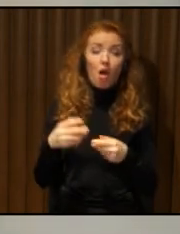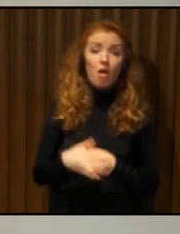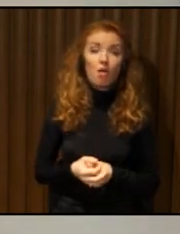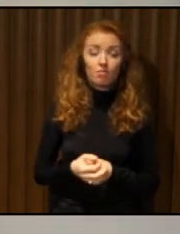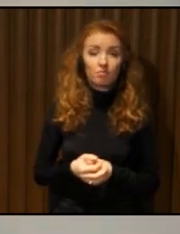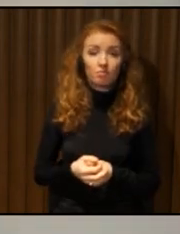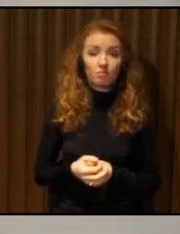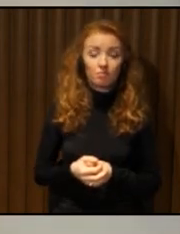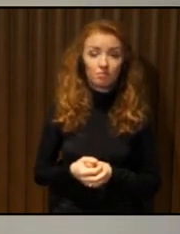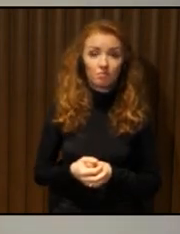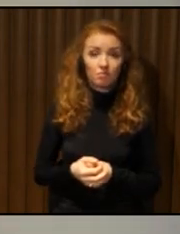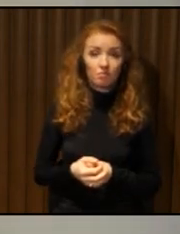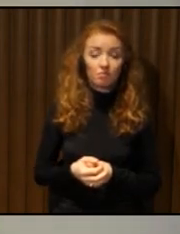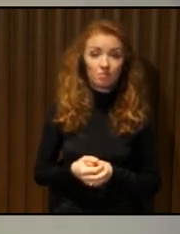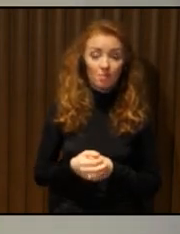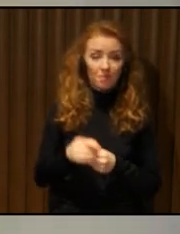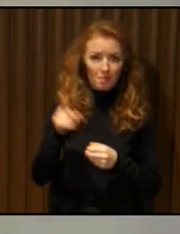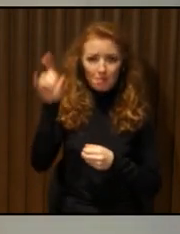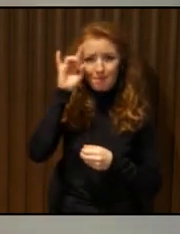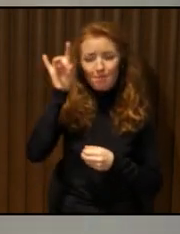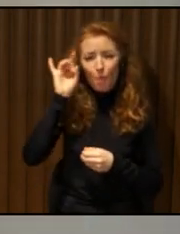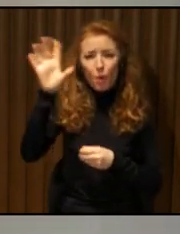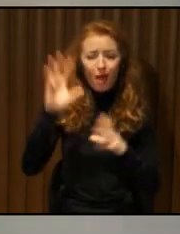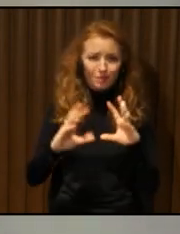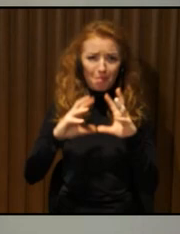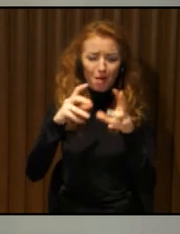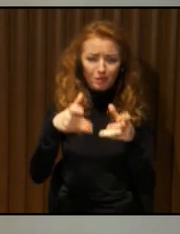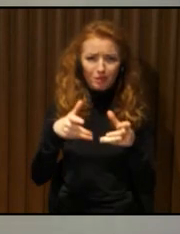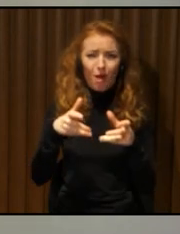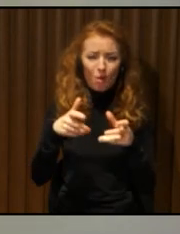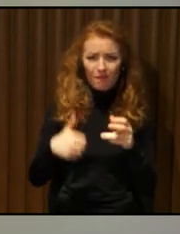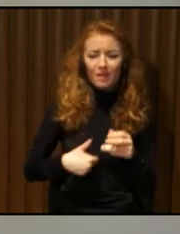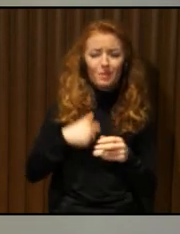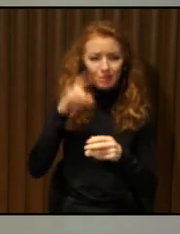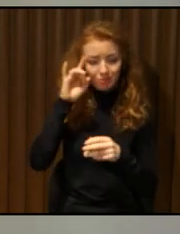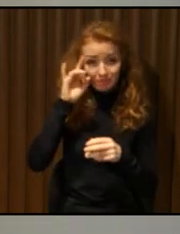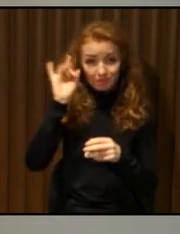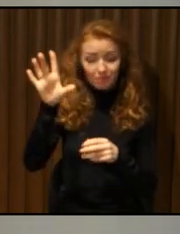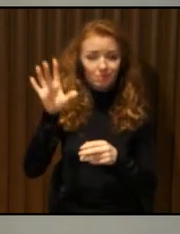global recognition, and not just in prizes, even with the